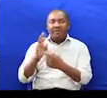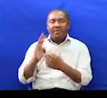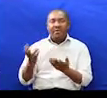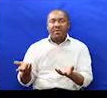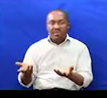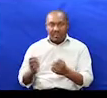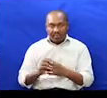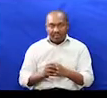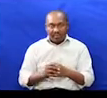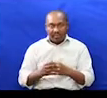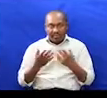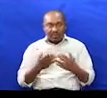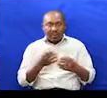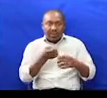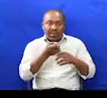indivisible